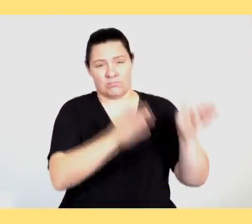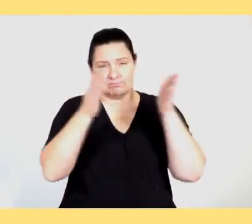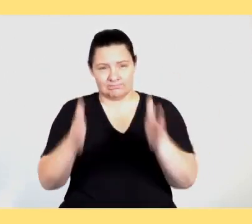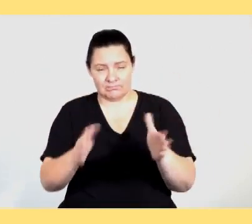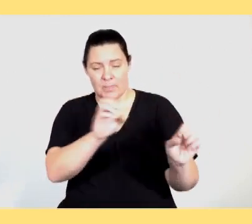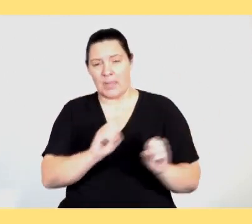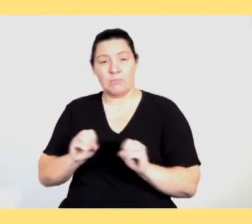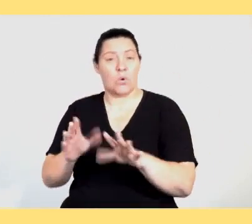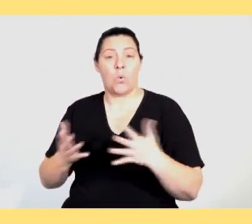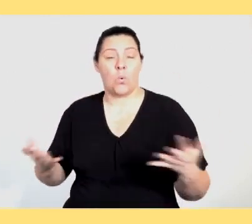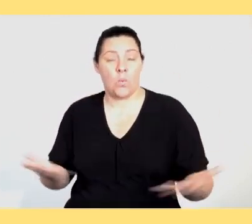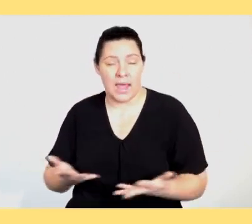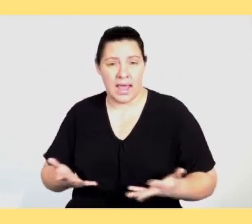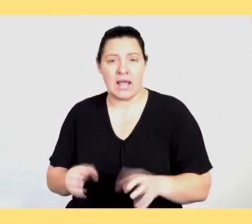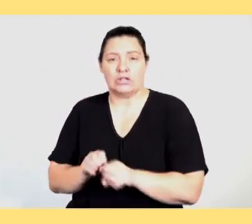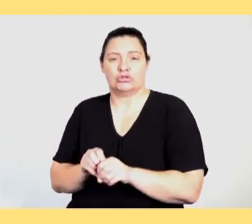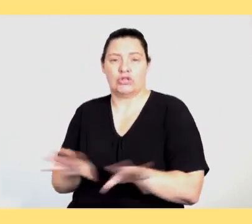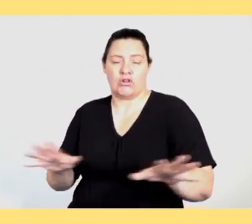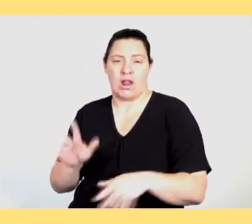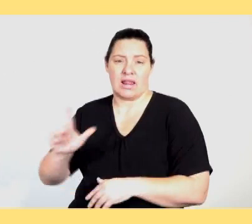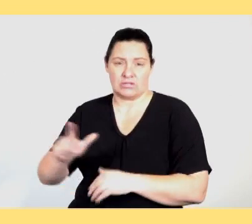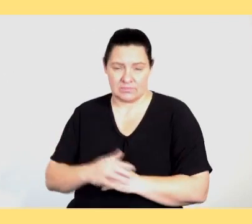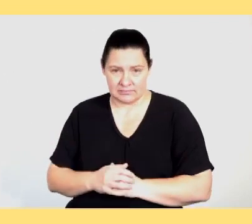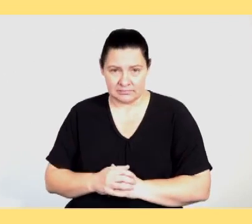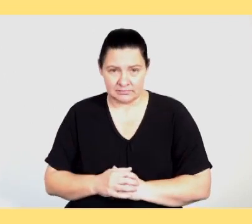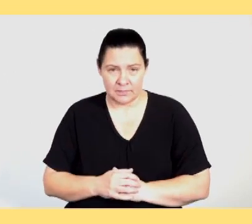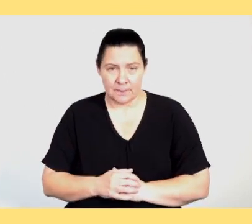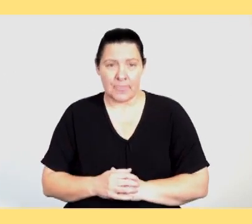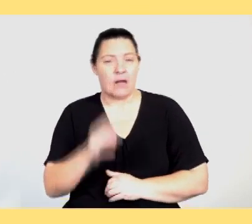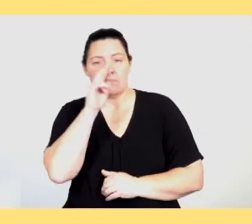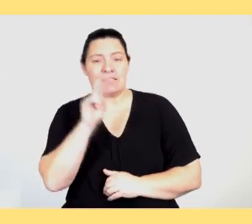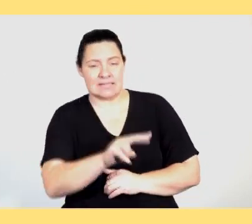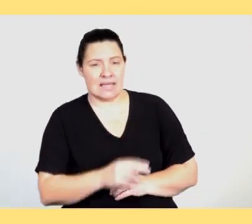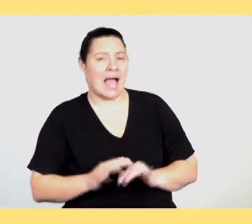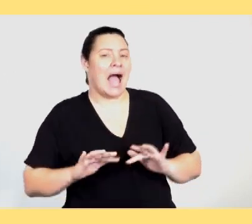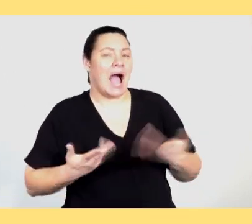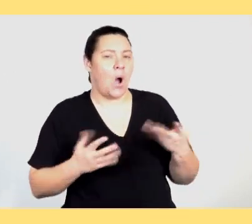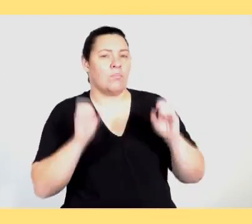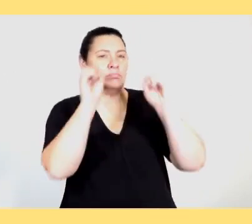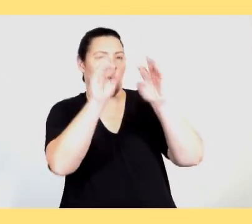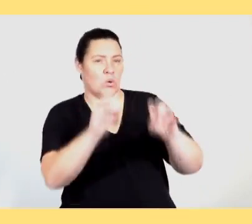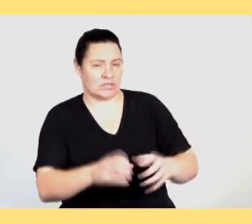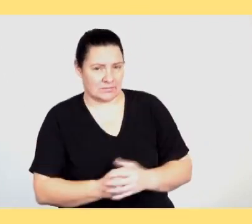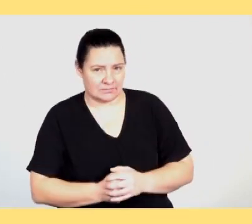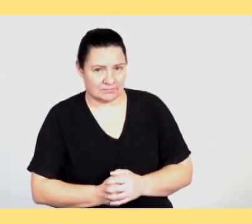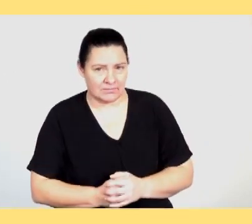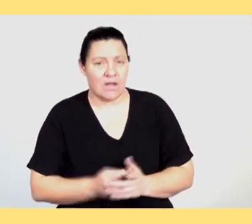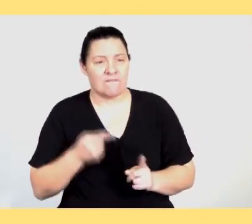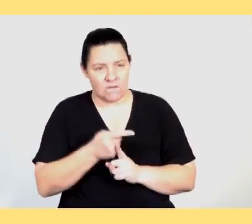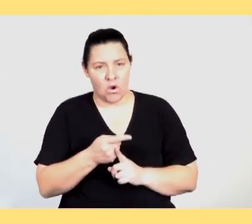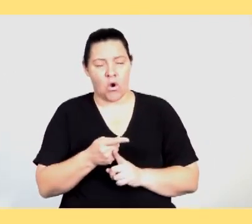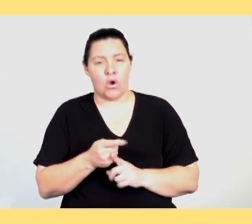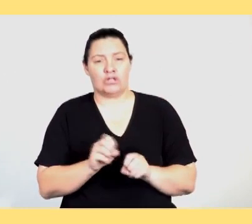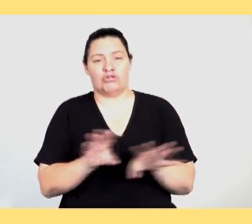we then need to post to the general ledger. Let's quickly see how we would post these amounts to